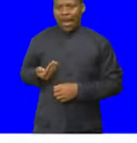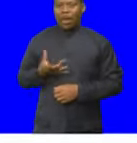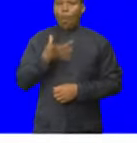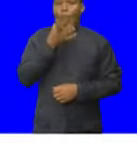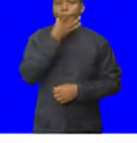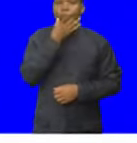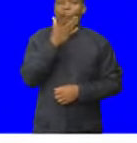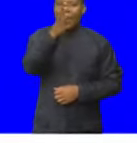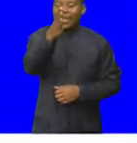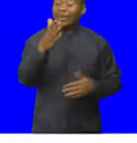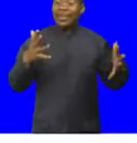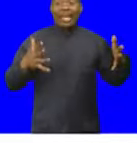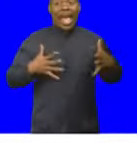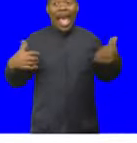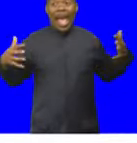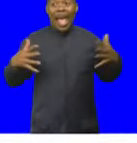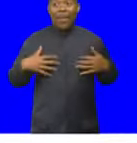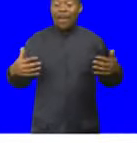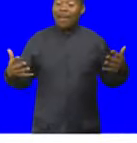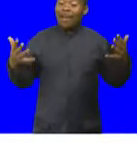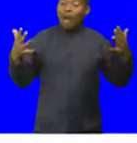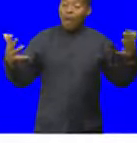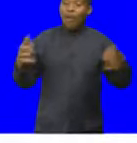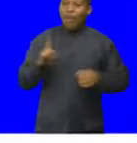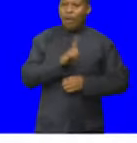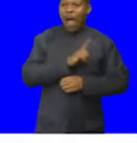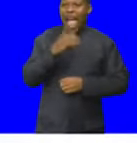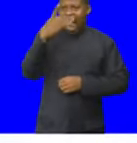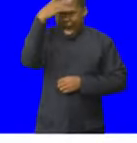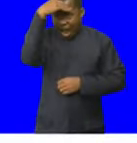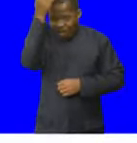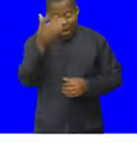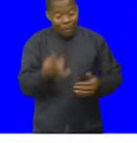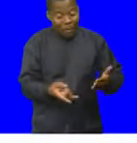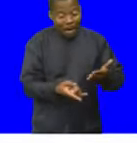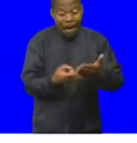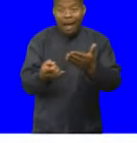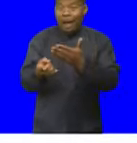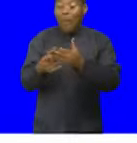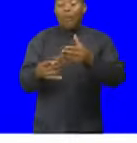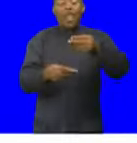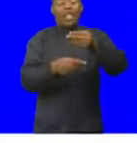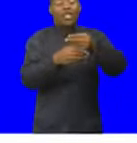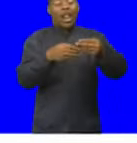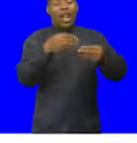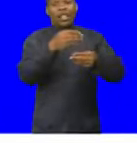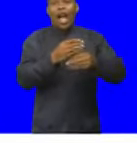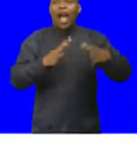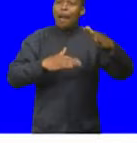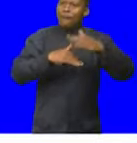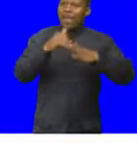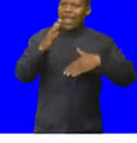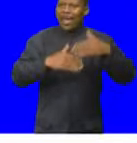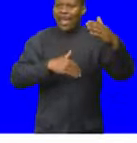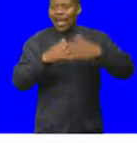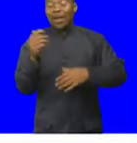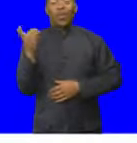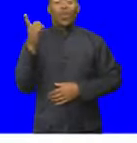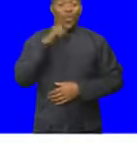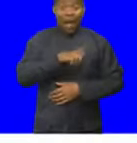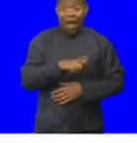Emadlangambisi siyajabula impela uhulumende usikile usibambisa ukuthi besingaba namashetha